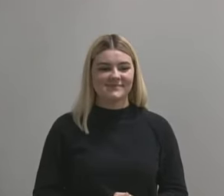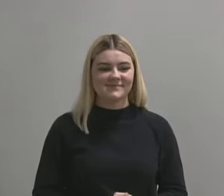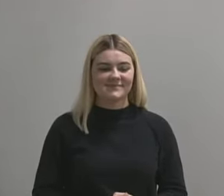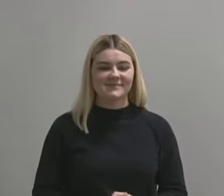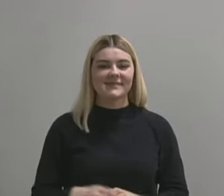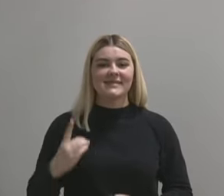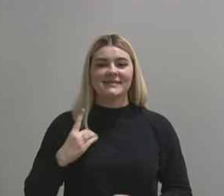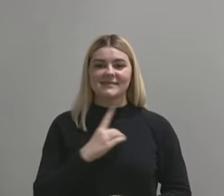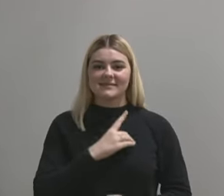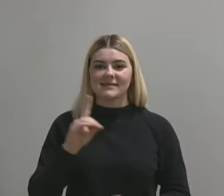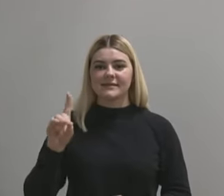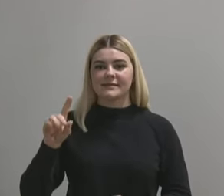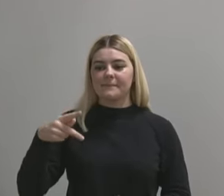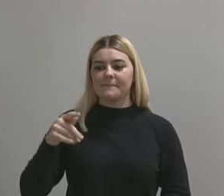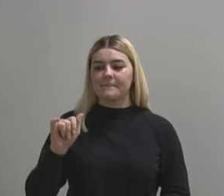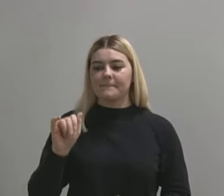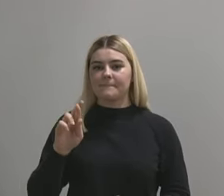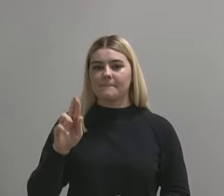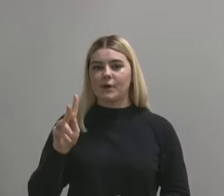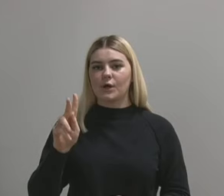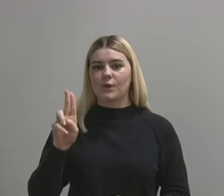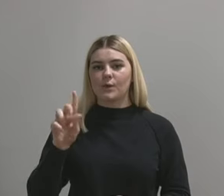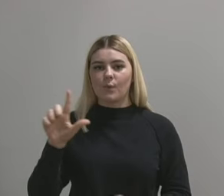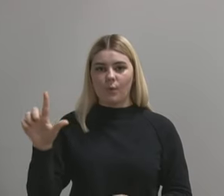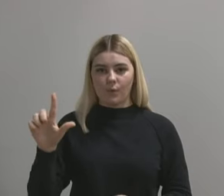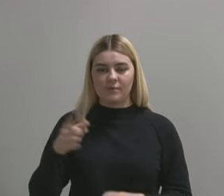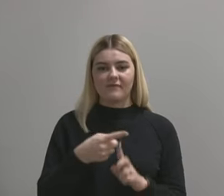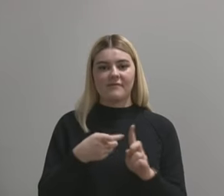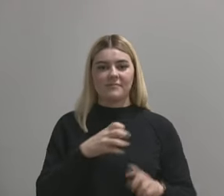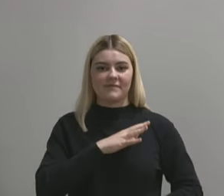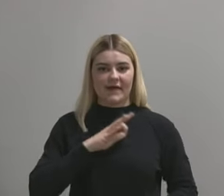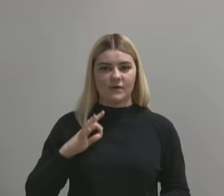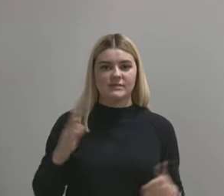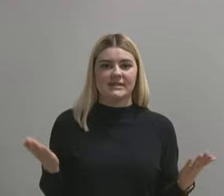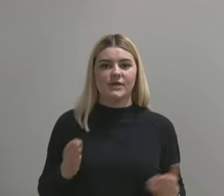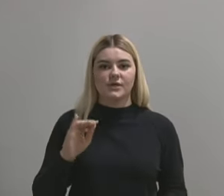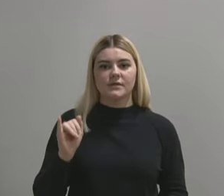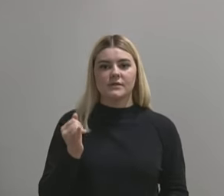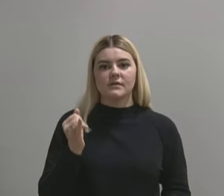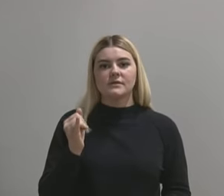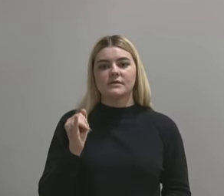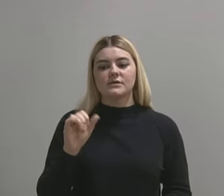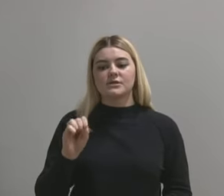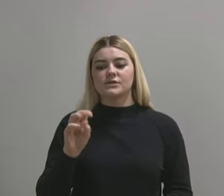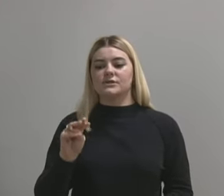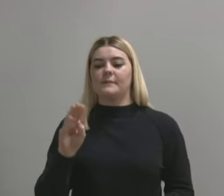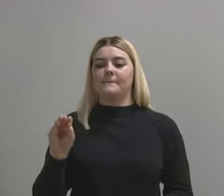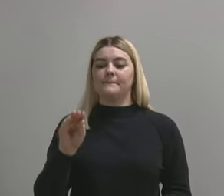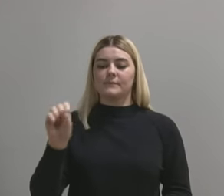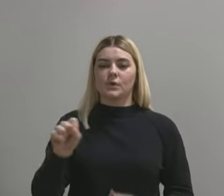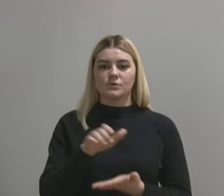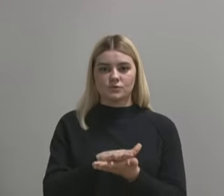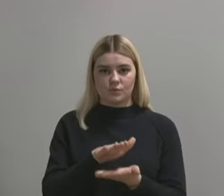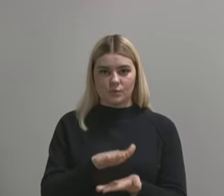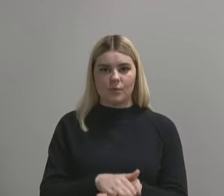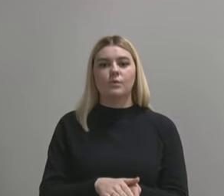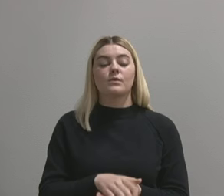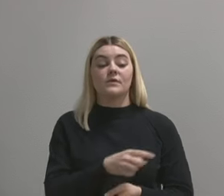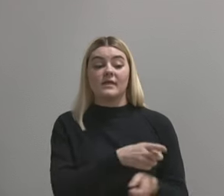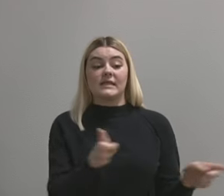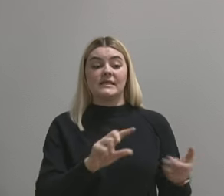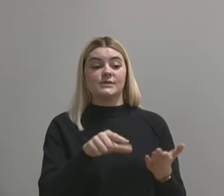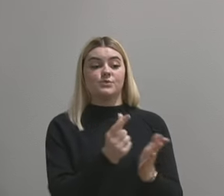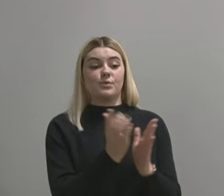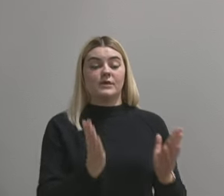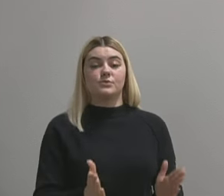Dean Perkul, on behalf of the faculty of the Jindal School, I certify to you that those candidates who have completed all